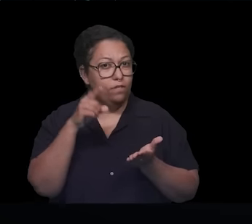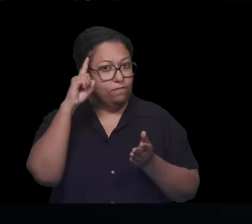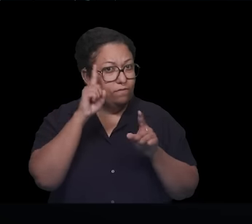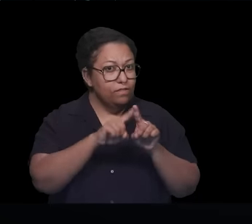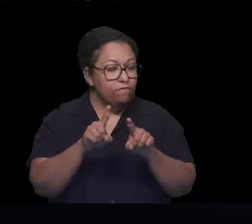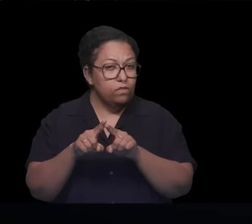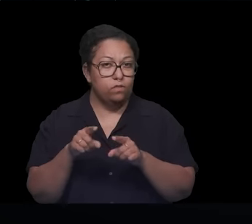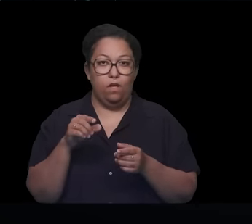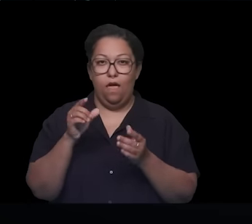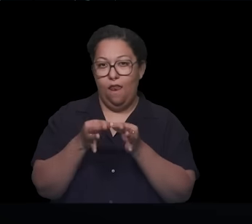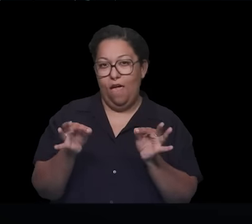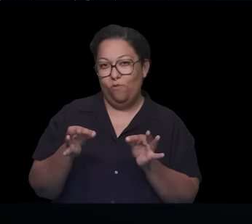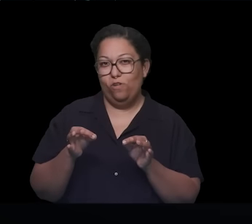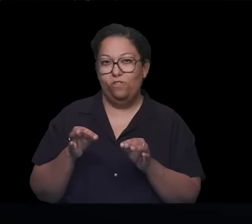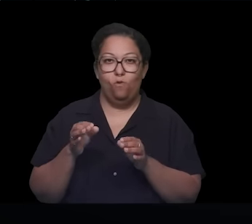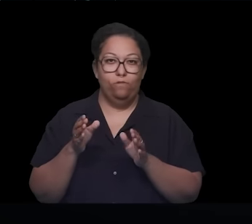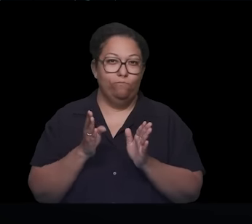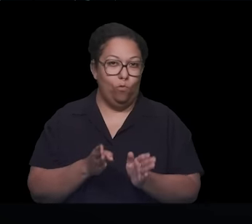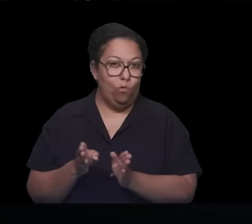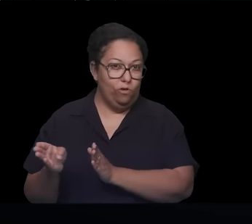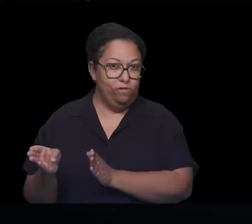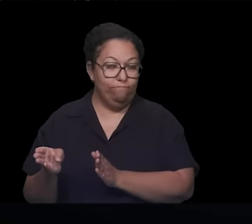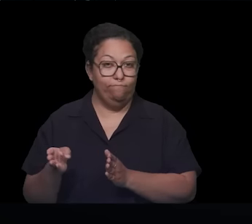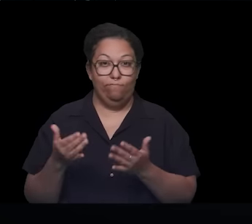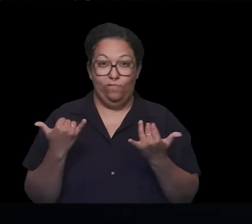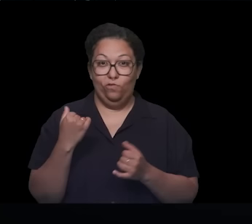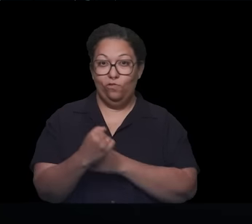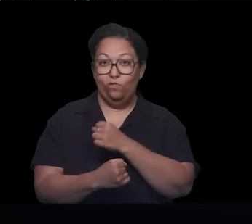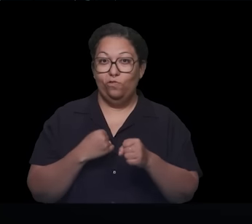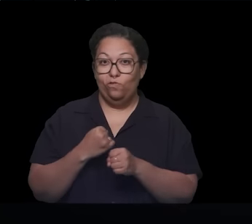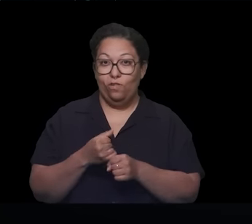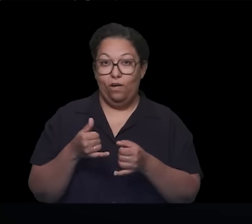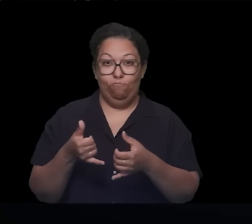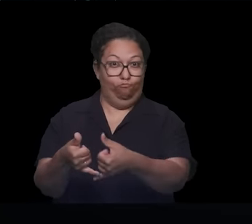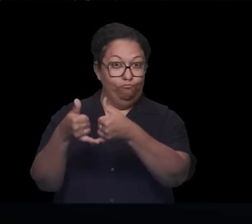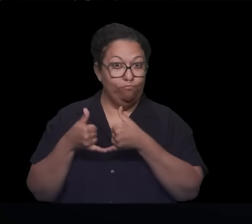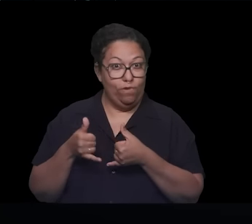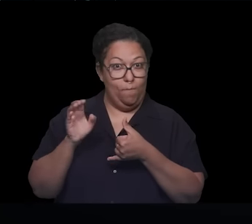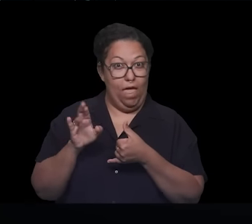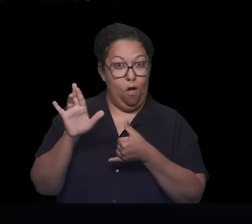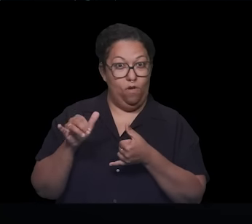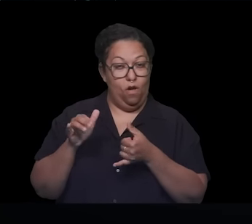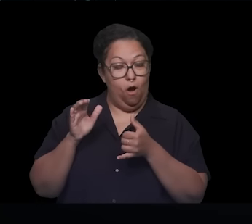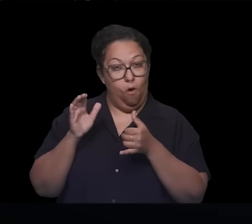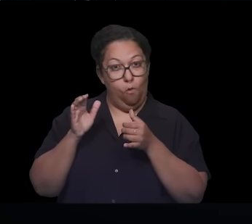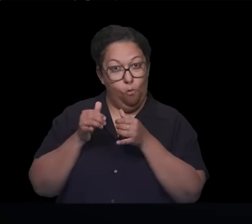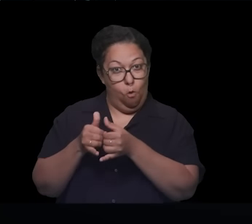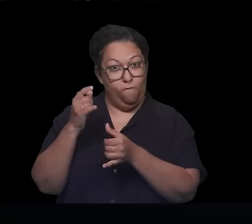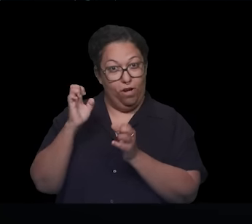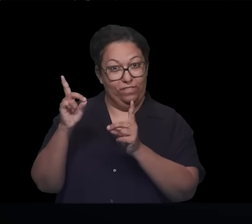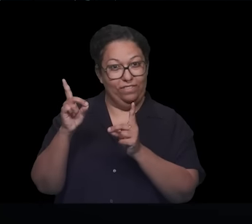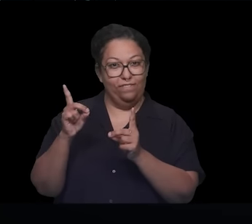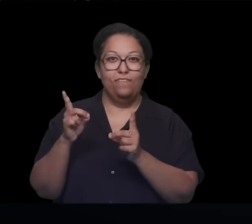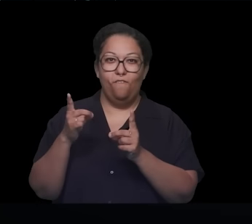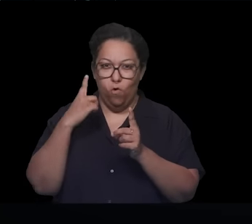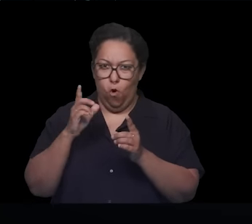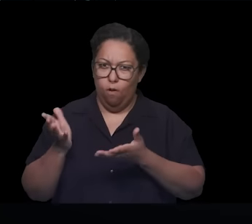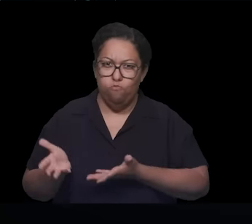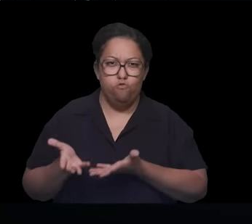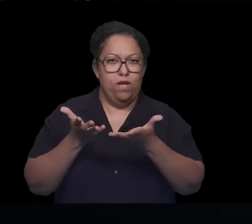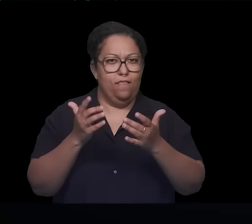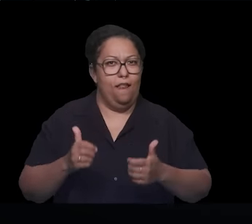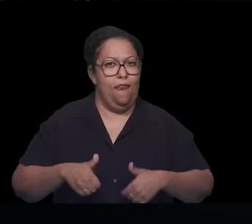with learning differences and language learners. This year's recipient of the Barry Award for Education has been